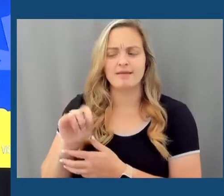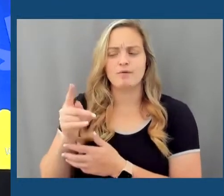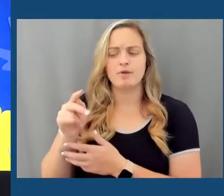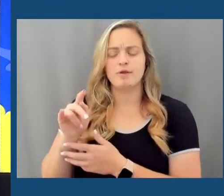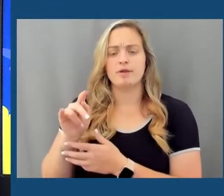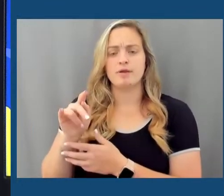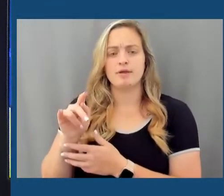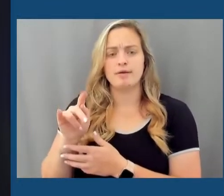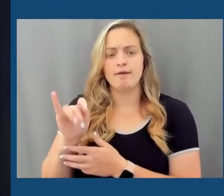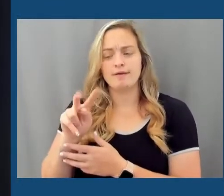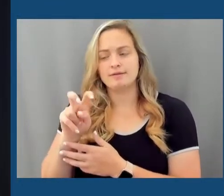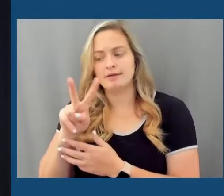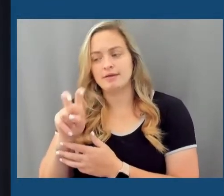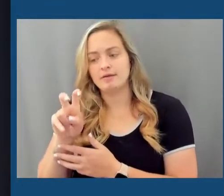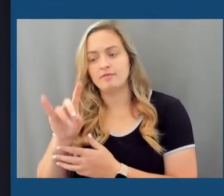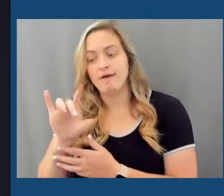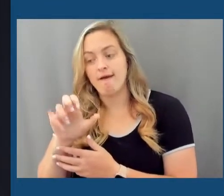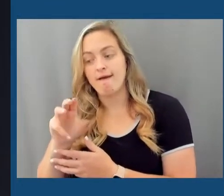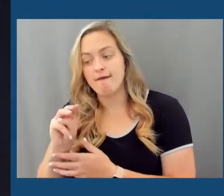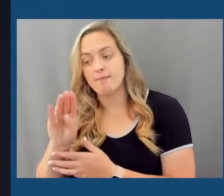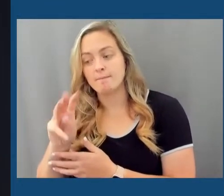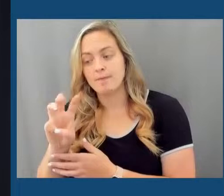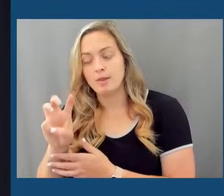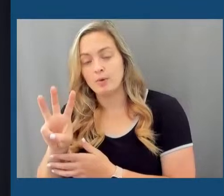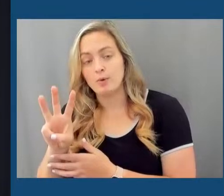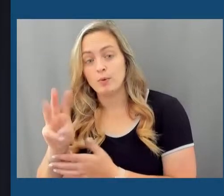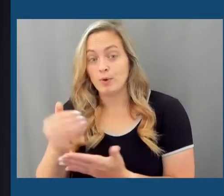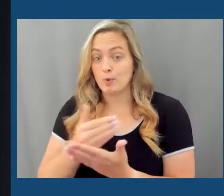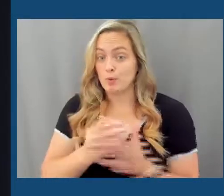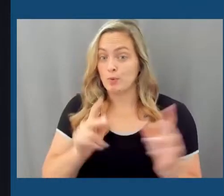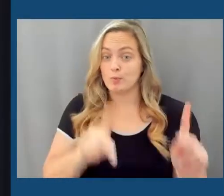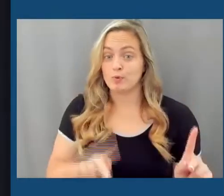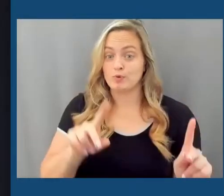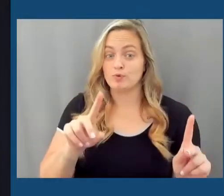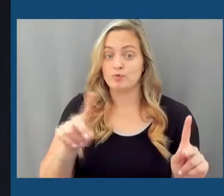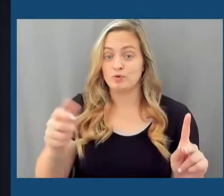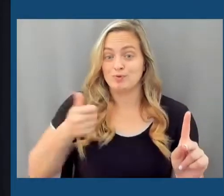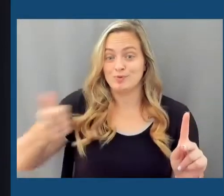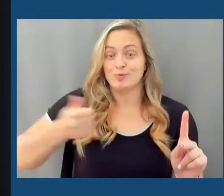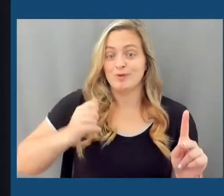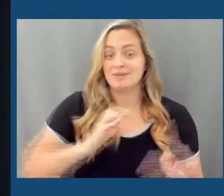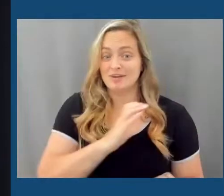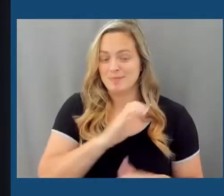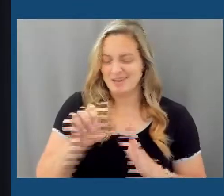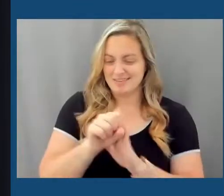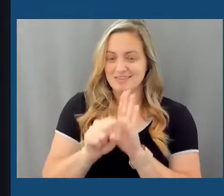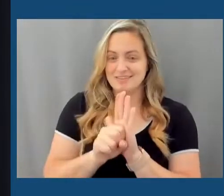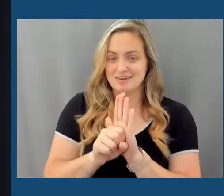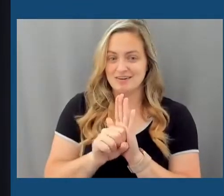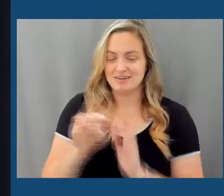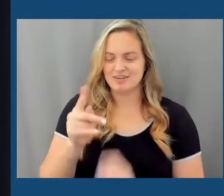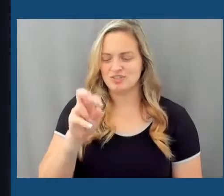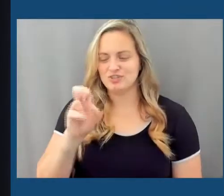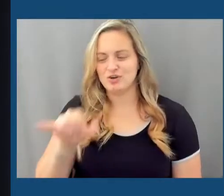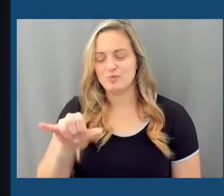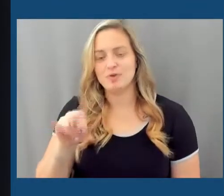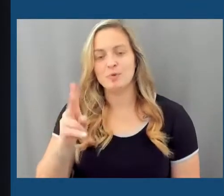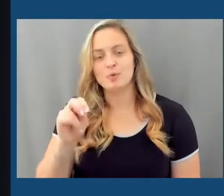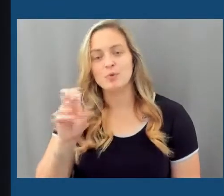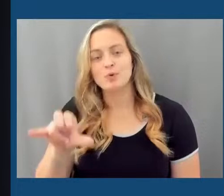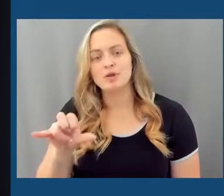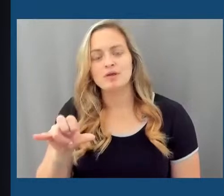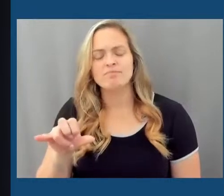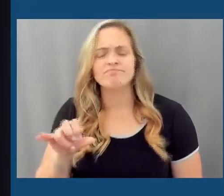Bello and Chairman of our new Chairman for the Transportation Committee in the Senate, Jeremy Cooney. Thank you very much.